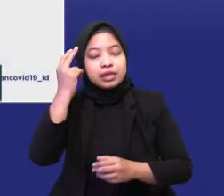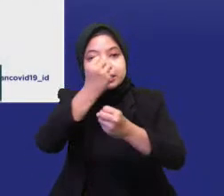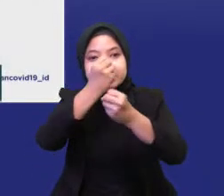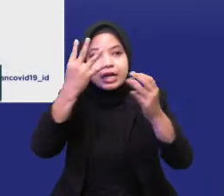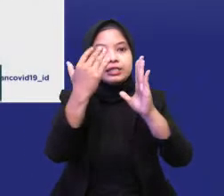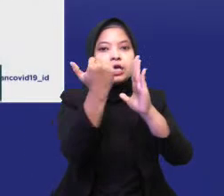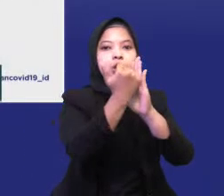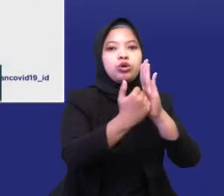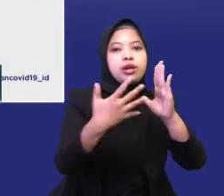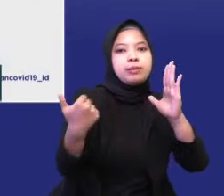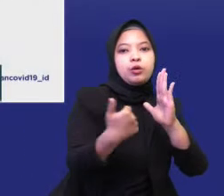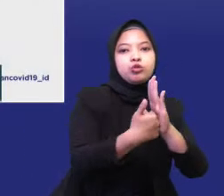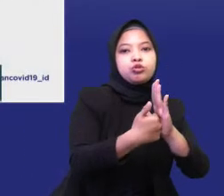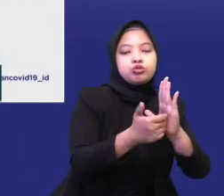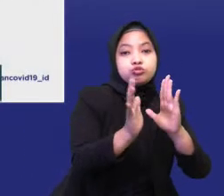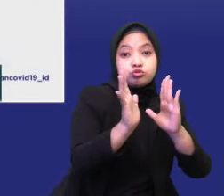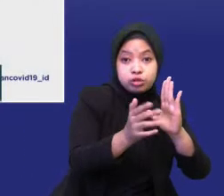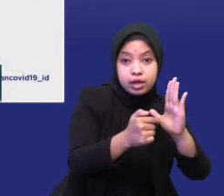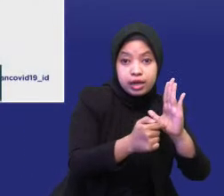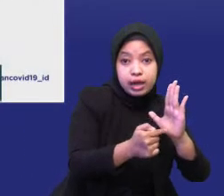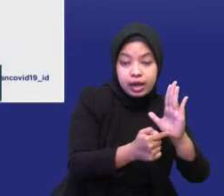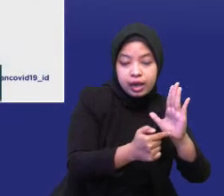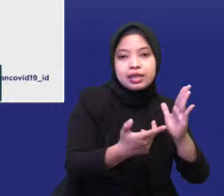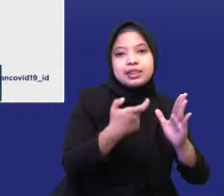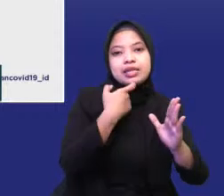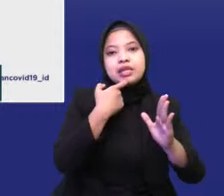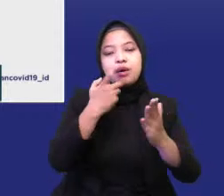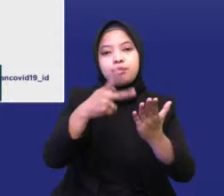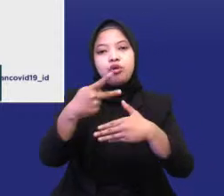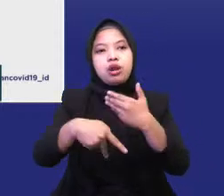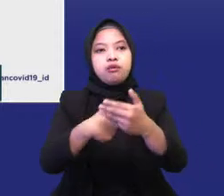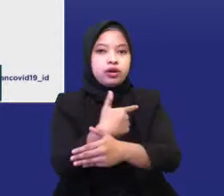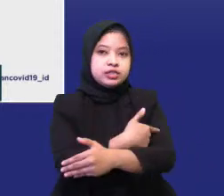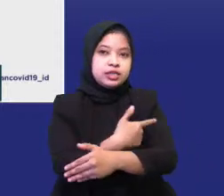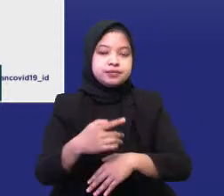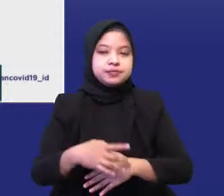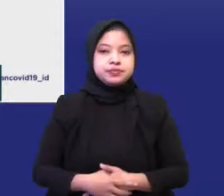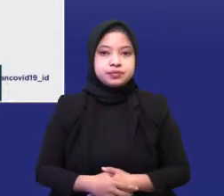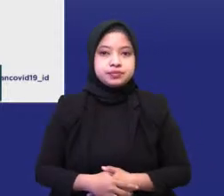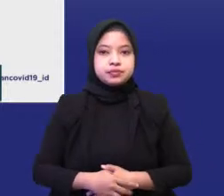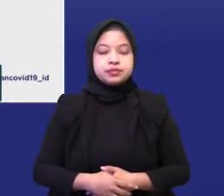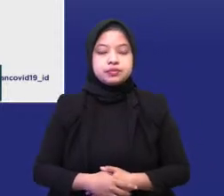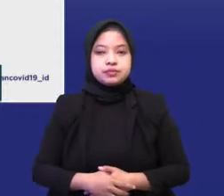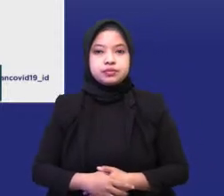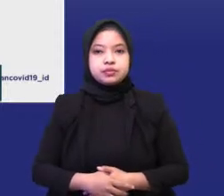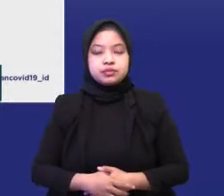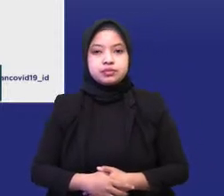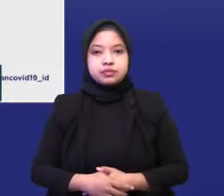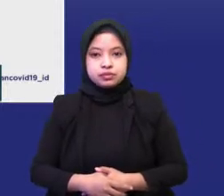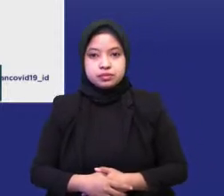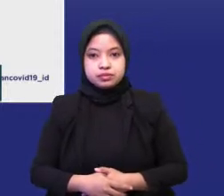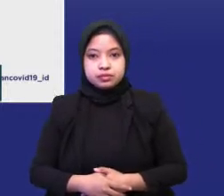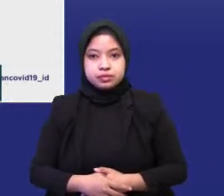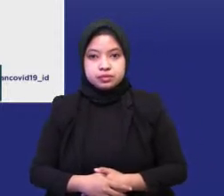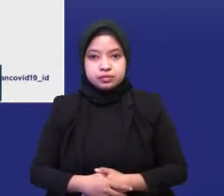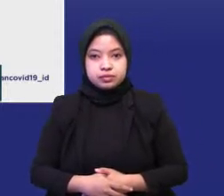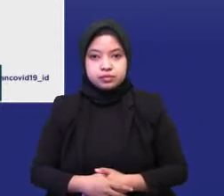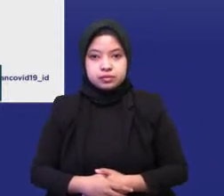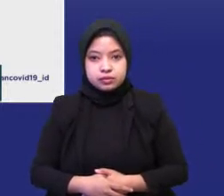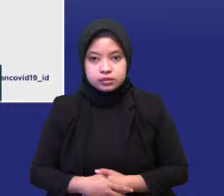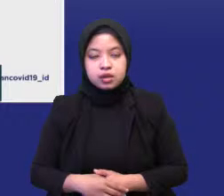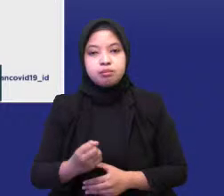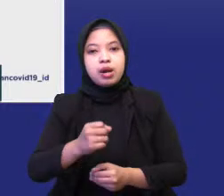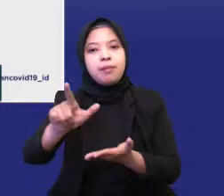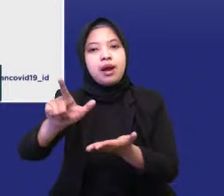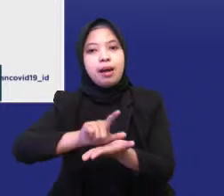to improve the accessibility of child vaccinations. Nevertheless, considering the limited number of